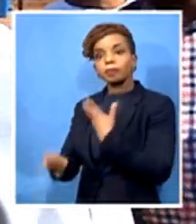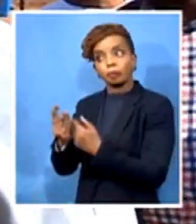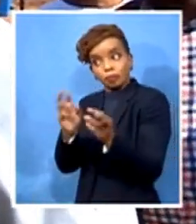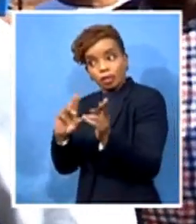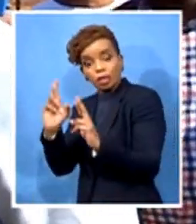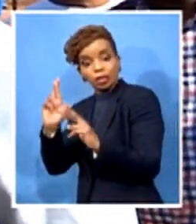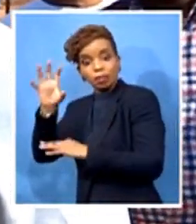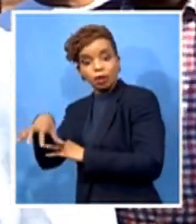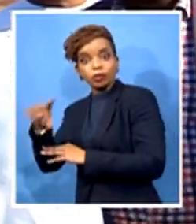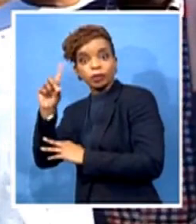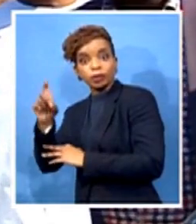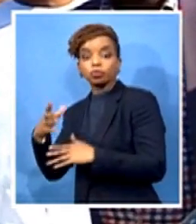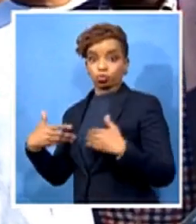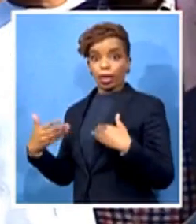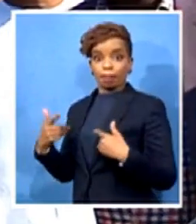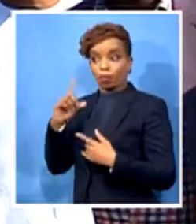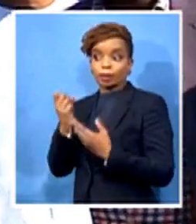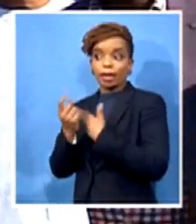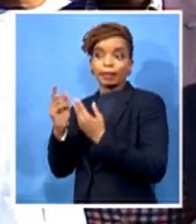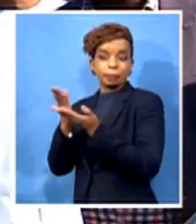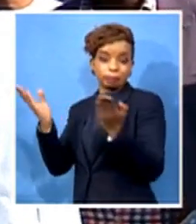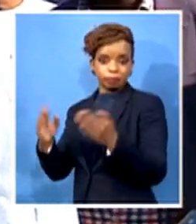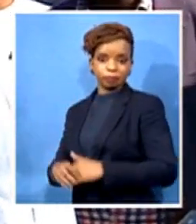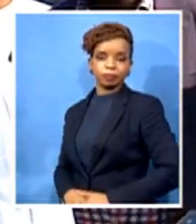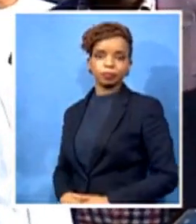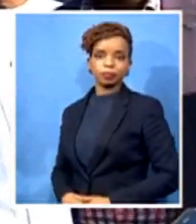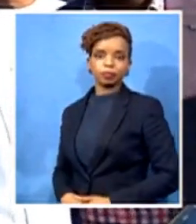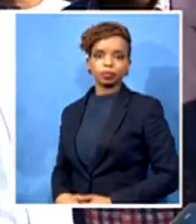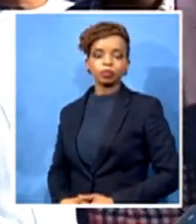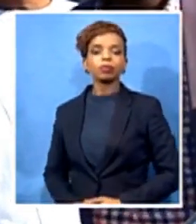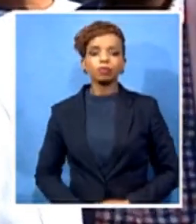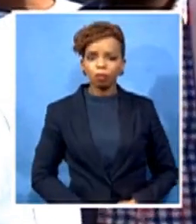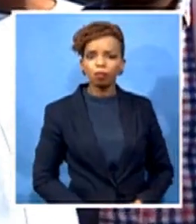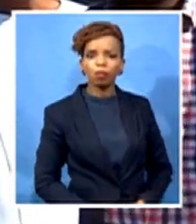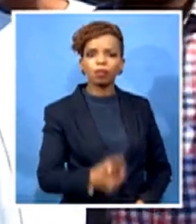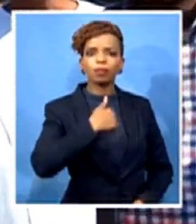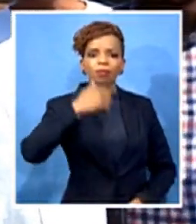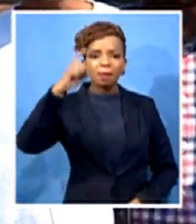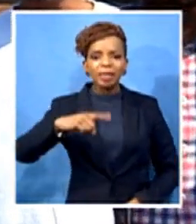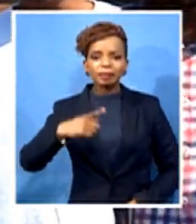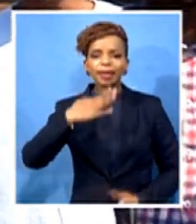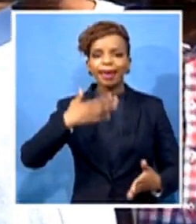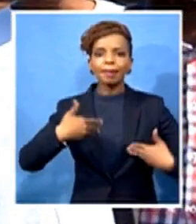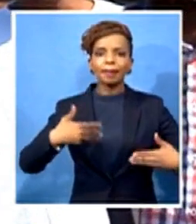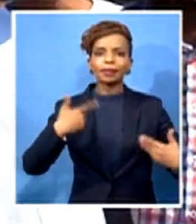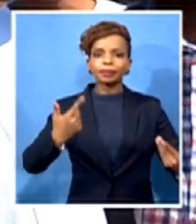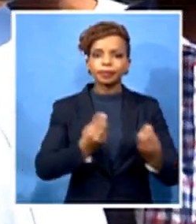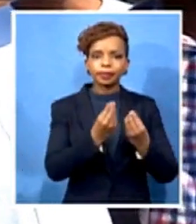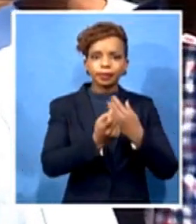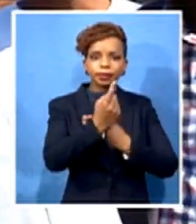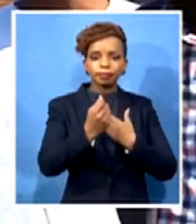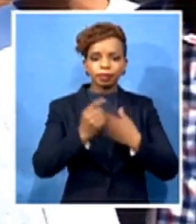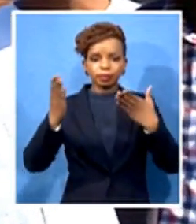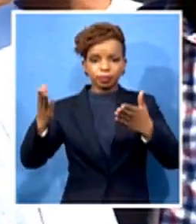ground? Yes, I must be happy with what I see on the ground, especially after watching your interview in the morning, because sometimes we speak